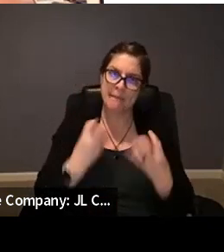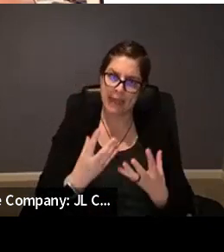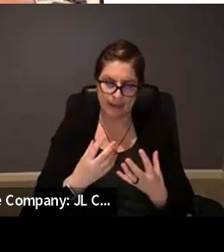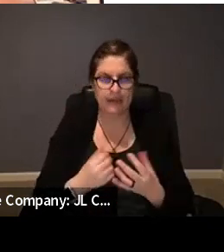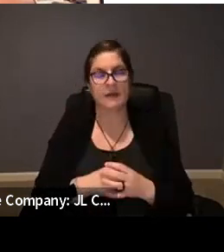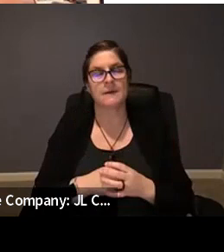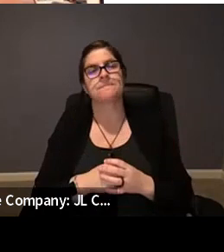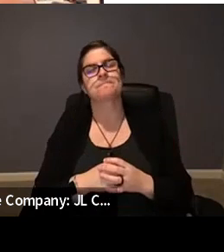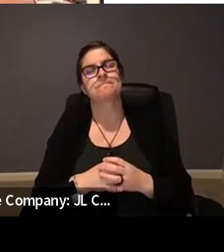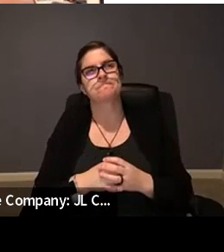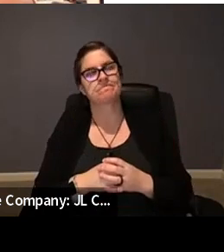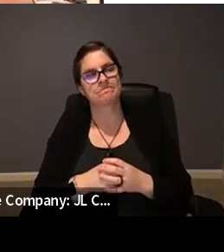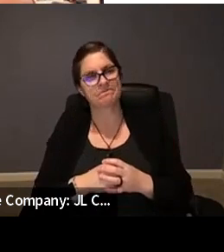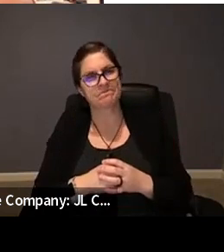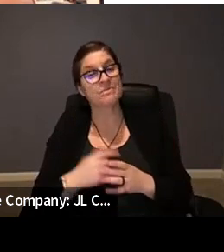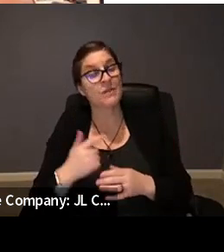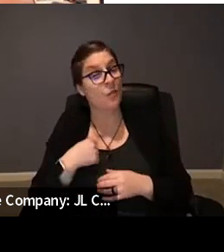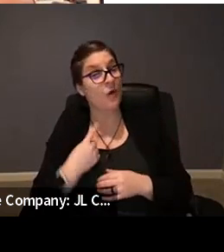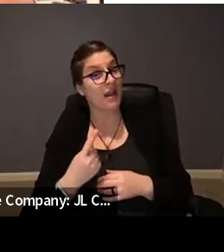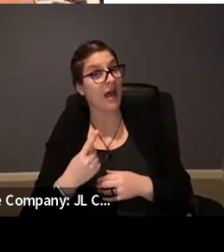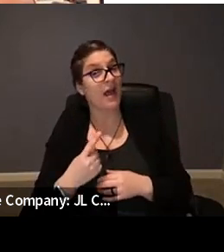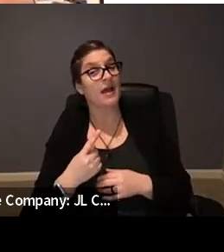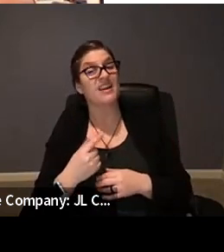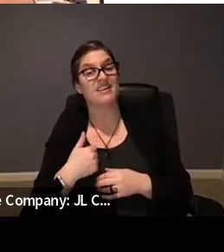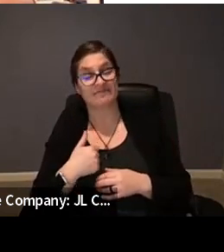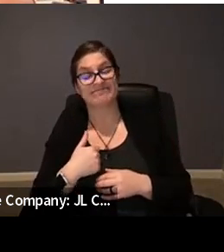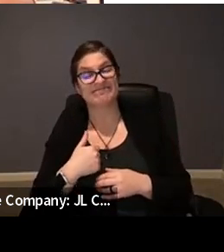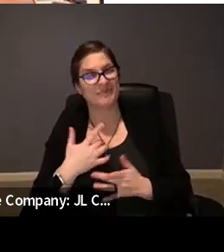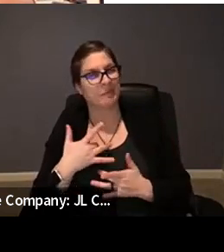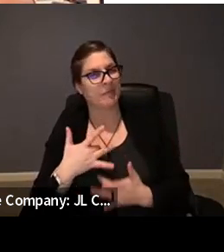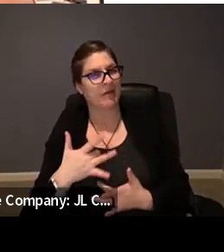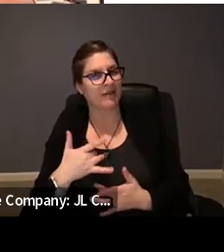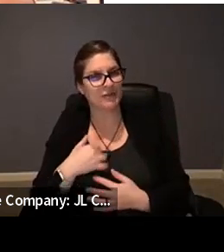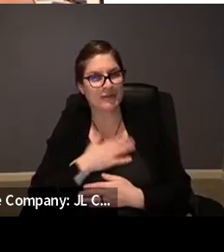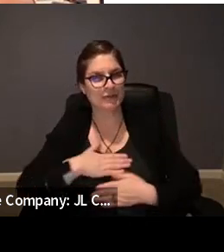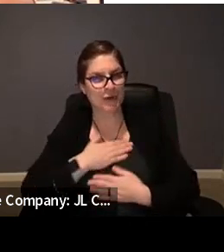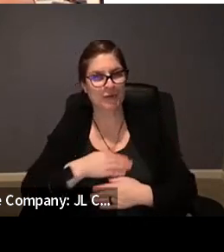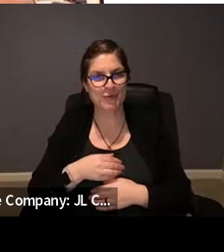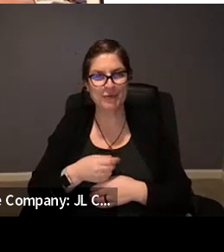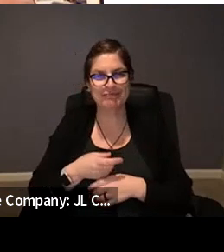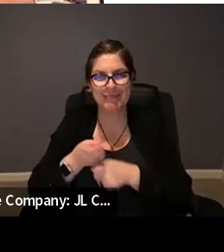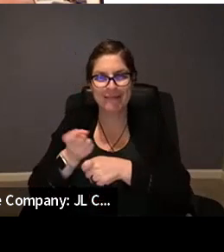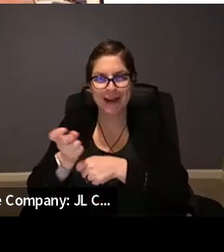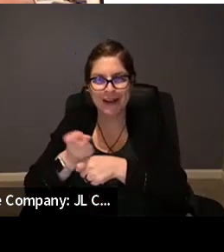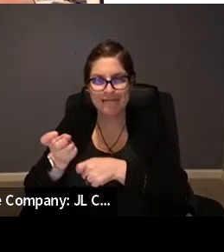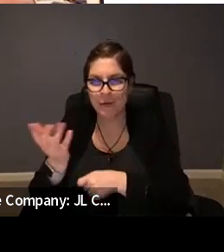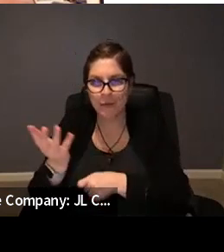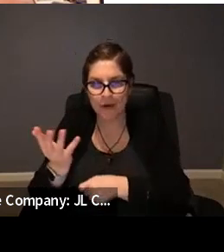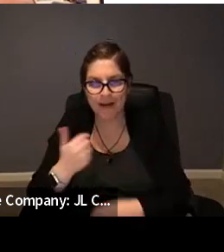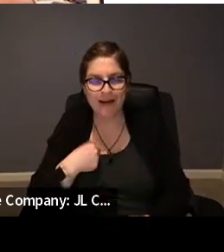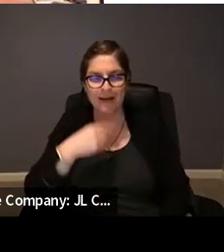that I love, or at least love to make fun of, is the concept